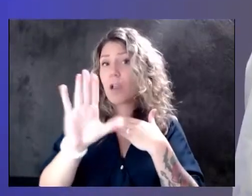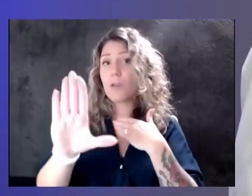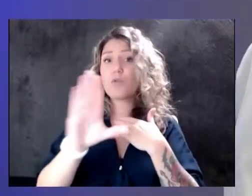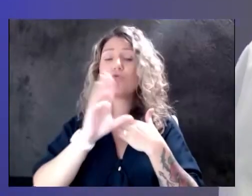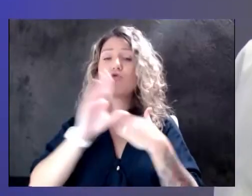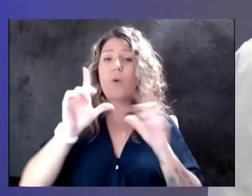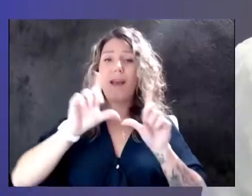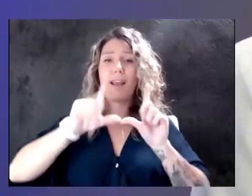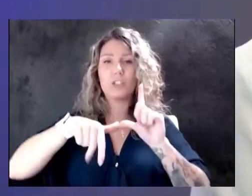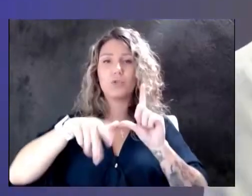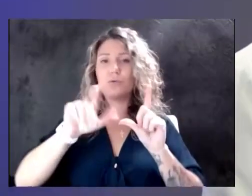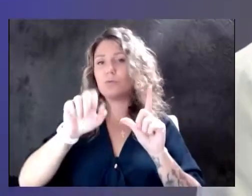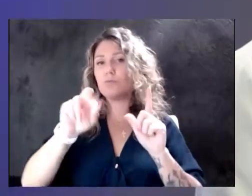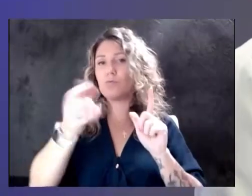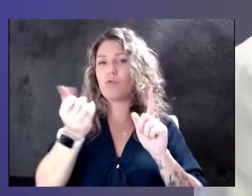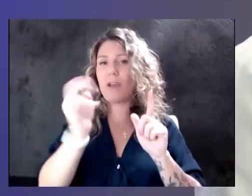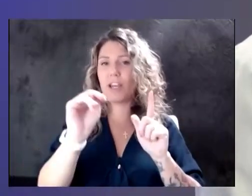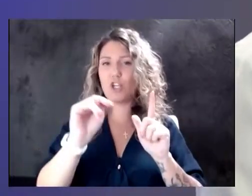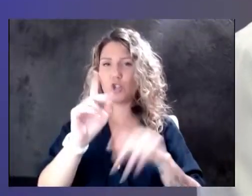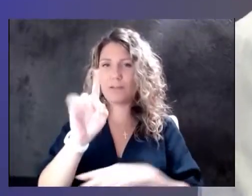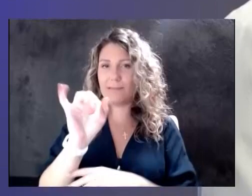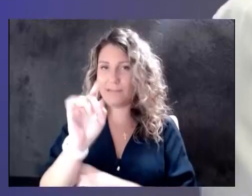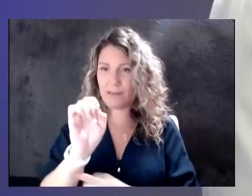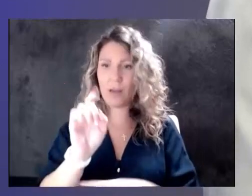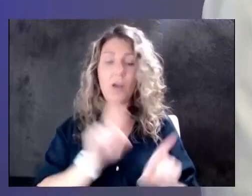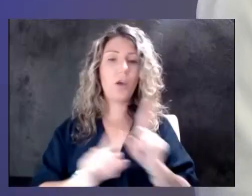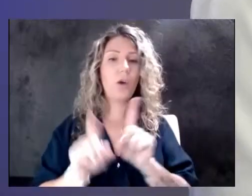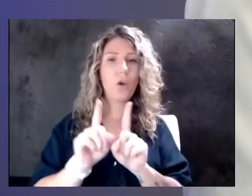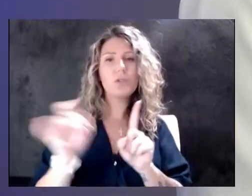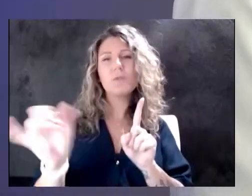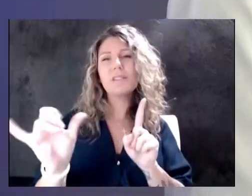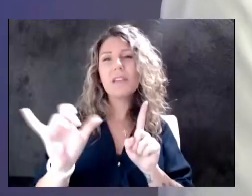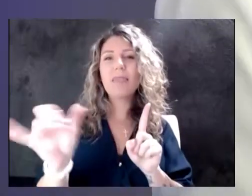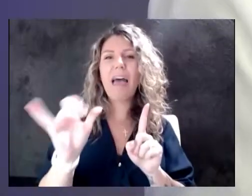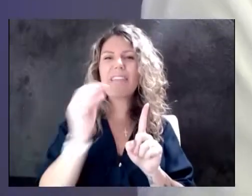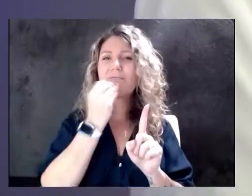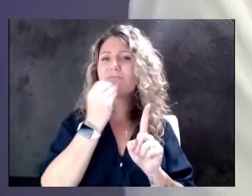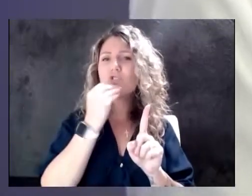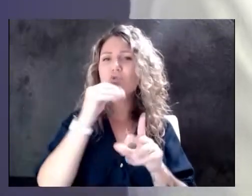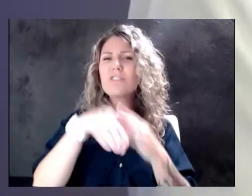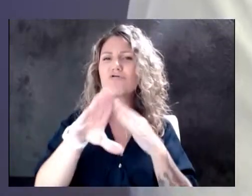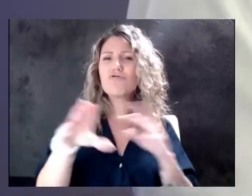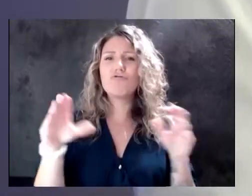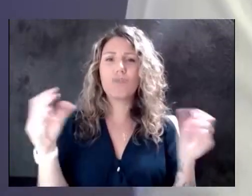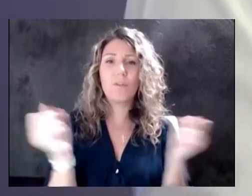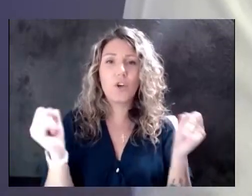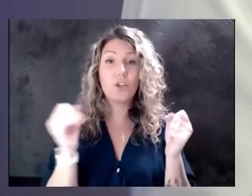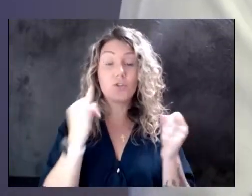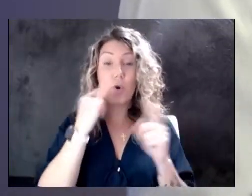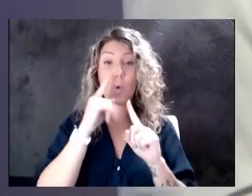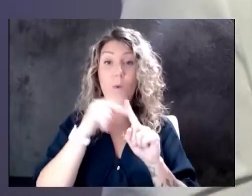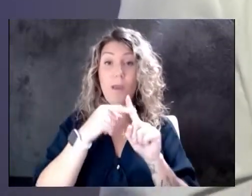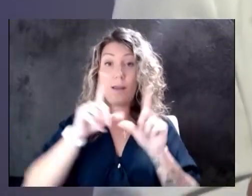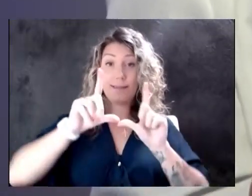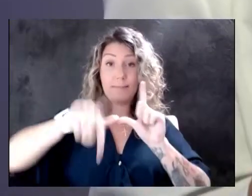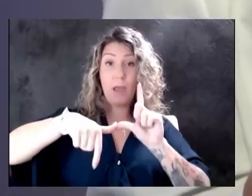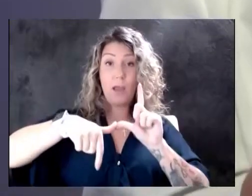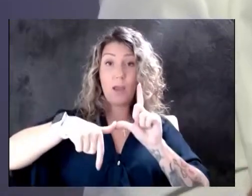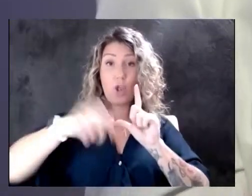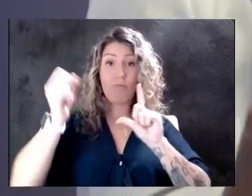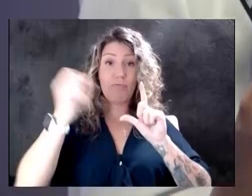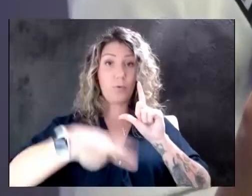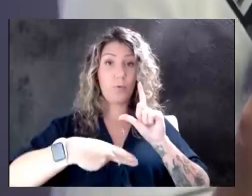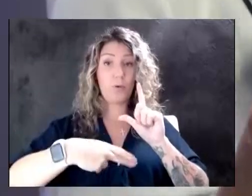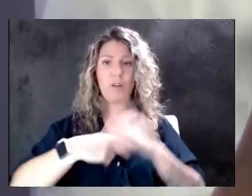date. So this is also, treat this like the food in your fridge. When it's past its expiration date, throw it away. Is that a QR